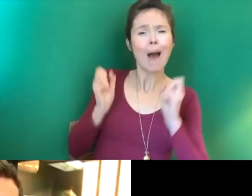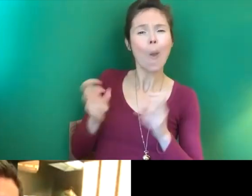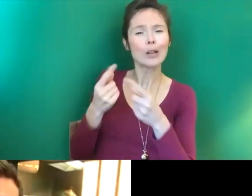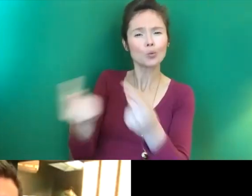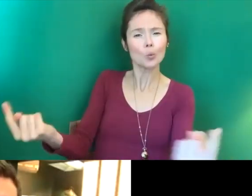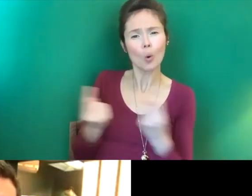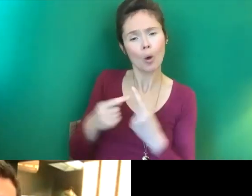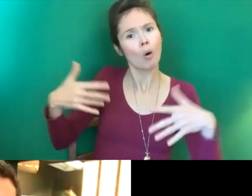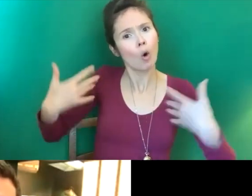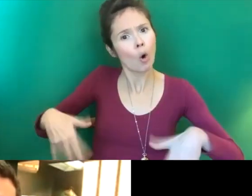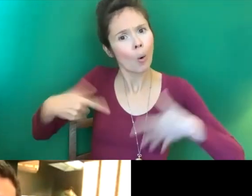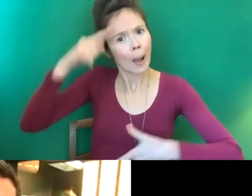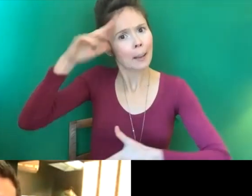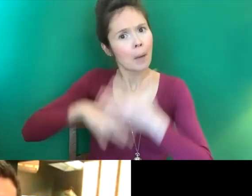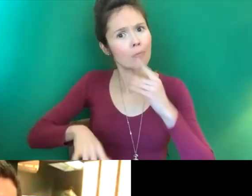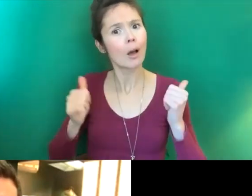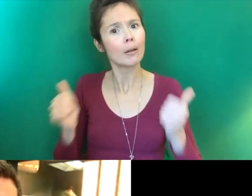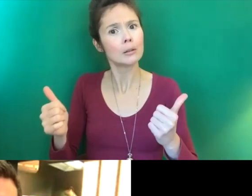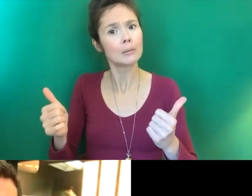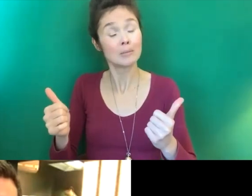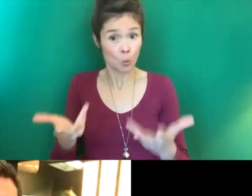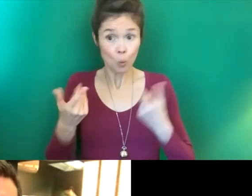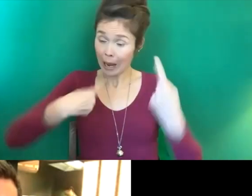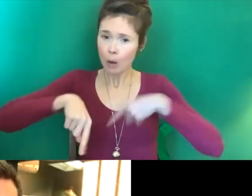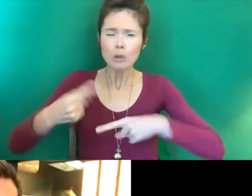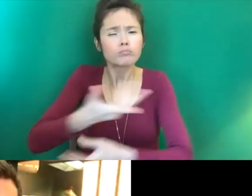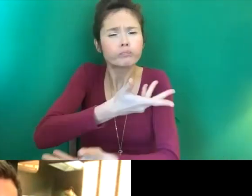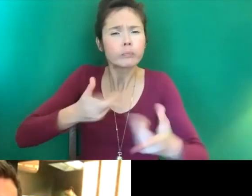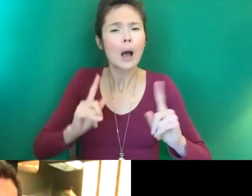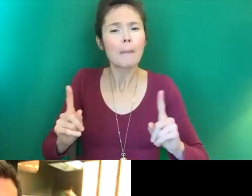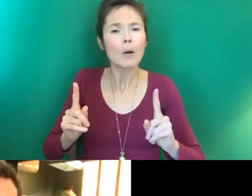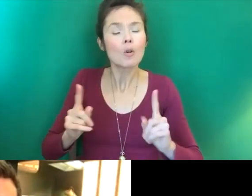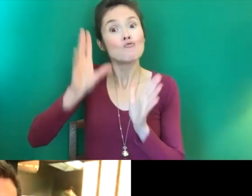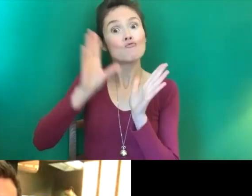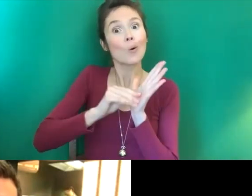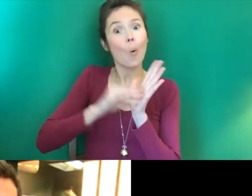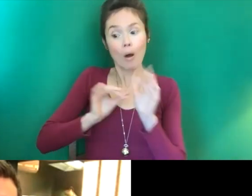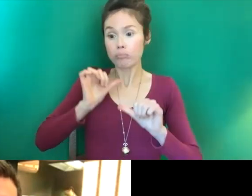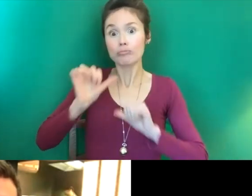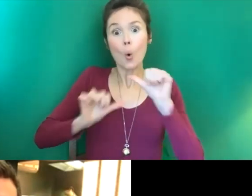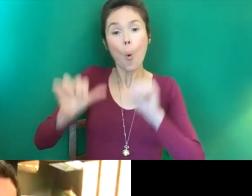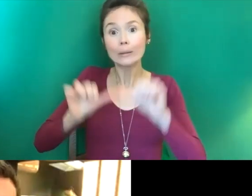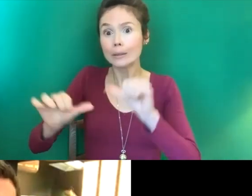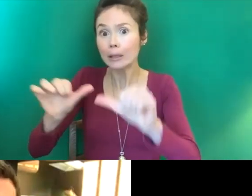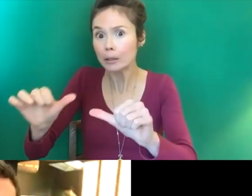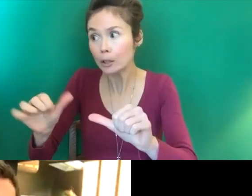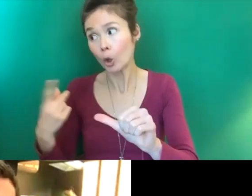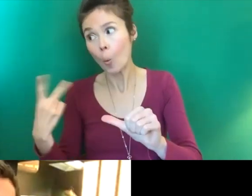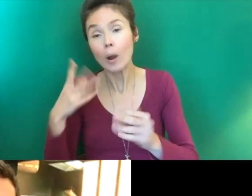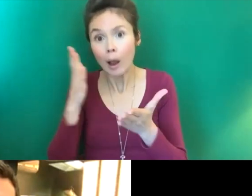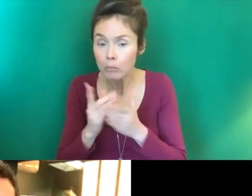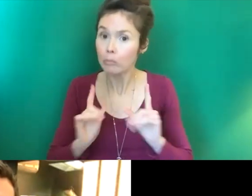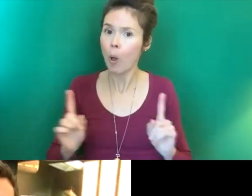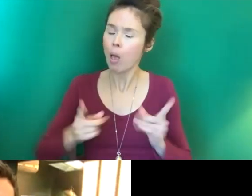you know, a lot of this is about the process, and we spent a lot of time planning and the process, and I just wonder if I could